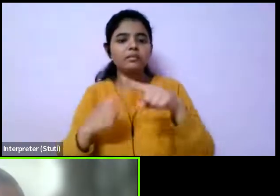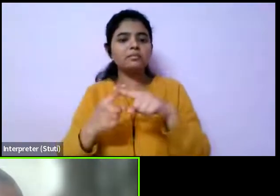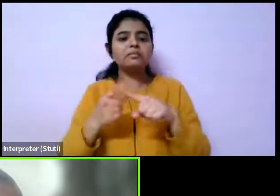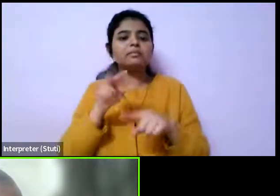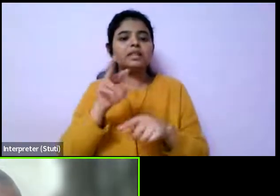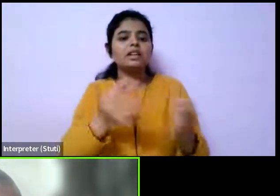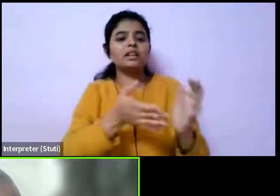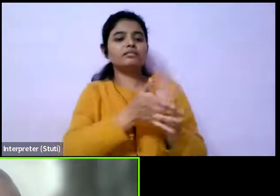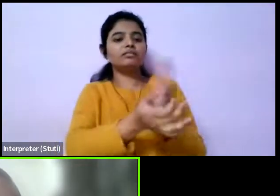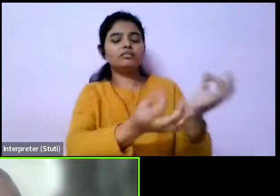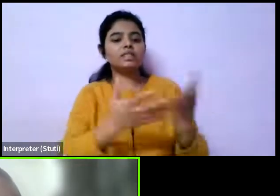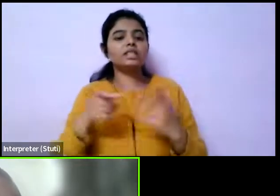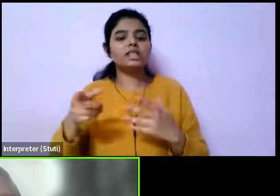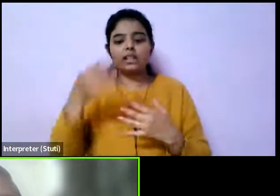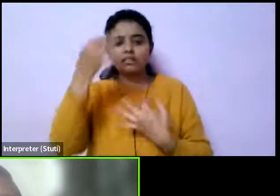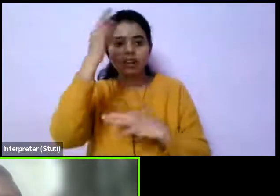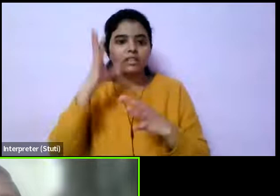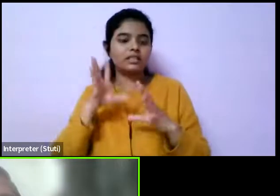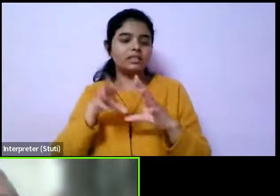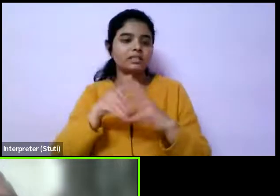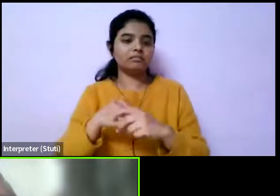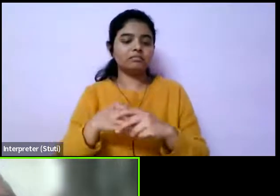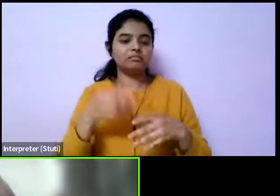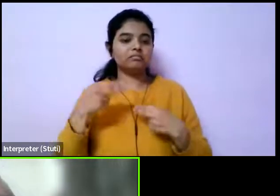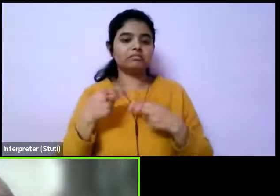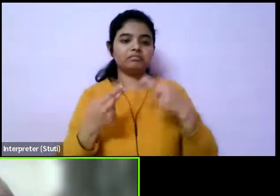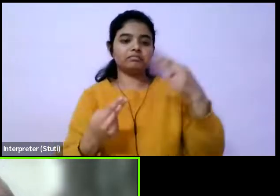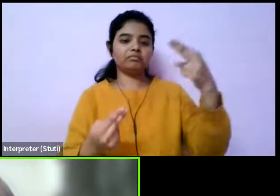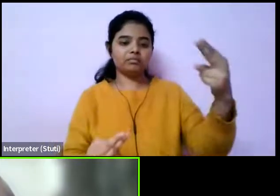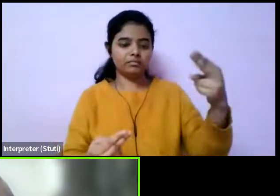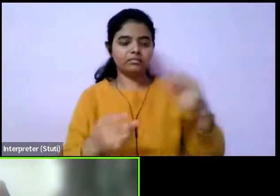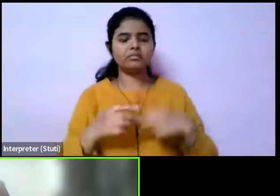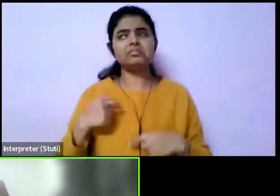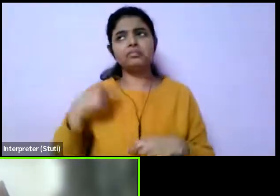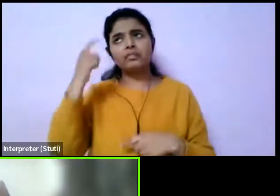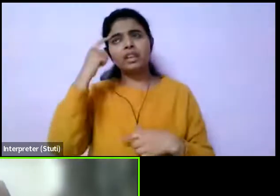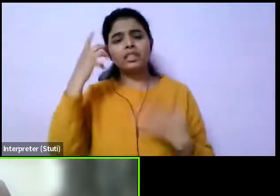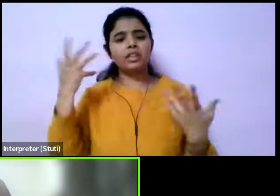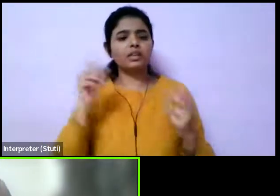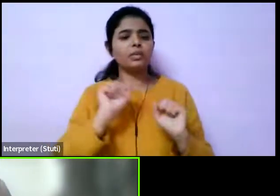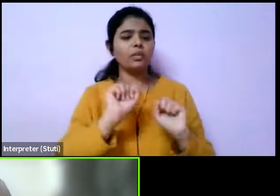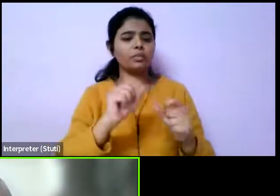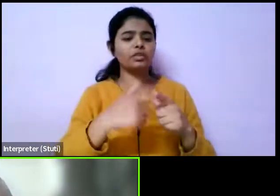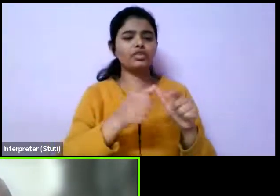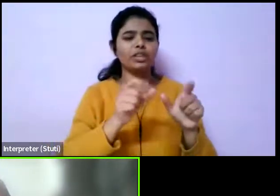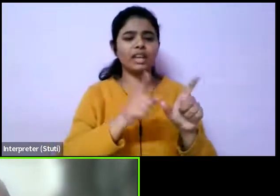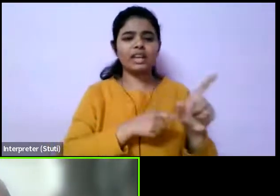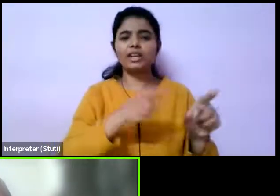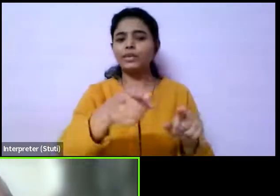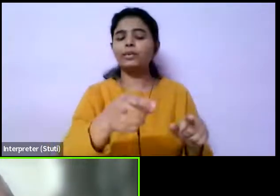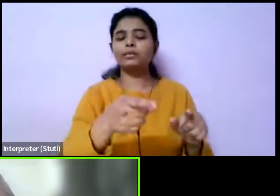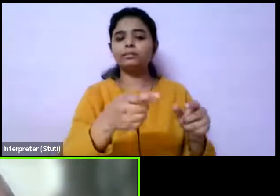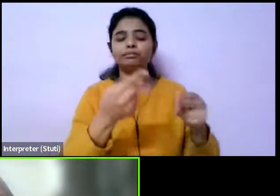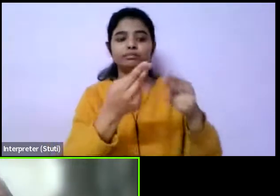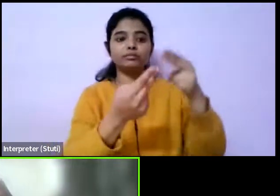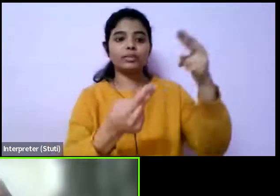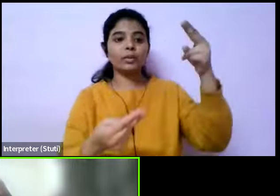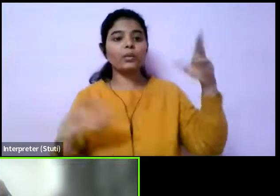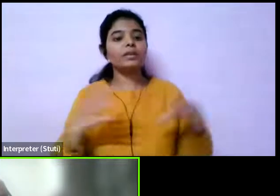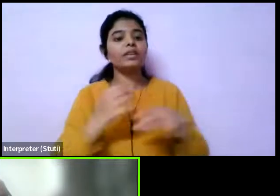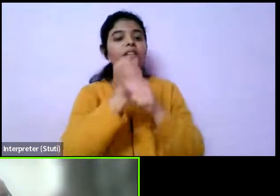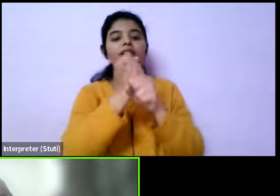Okay. The disabled, I think what Jaya you were trying to say is that instead of